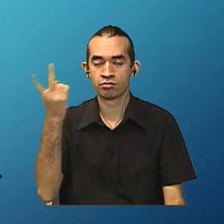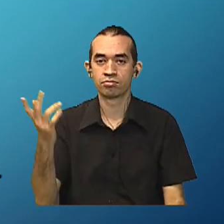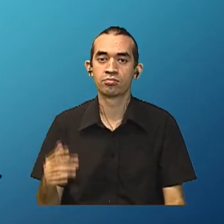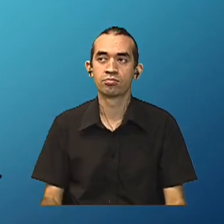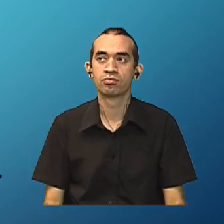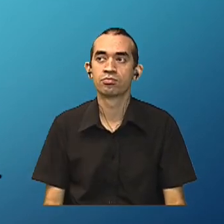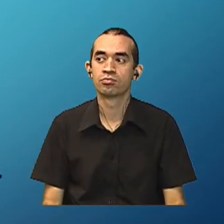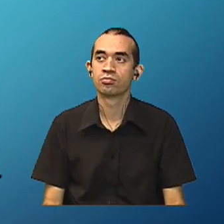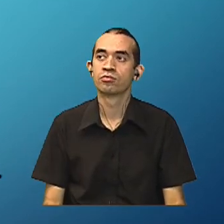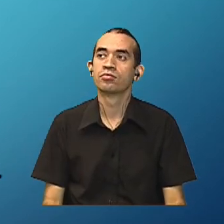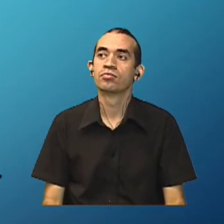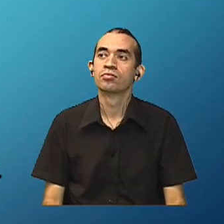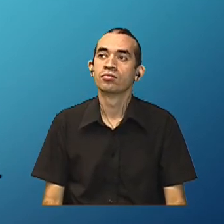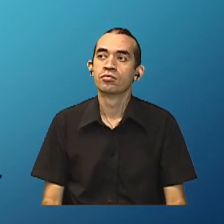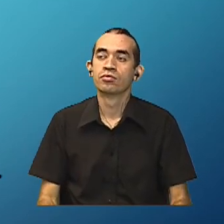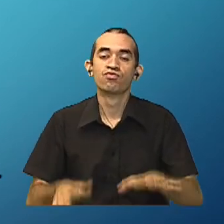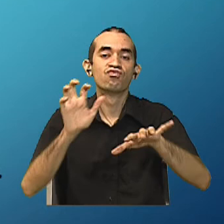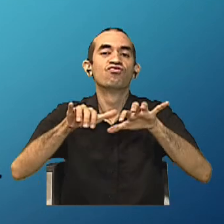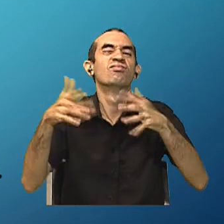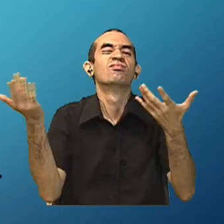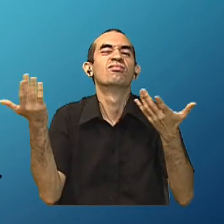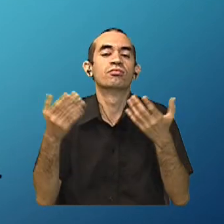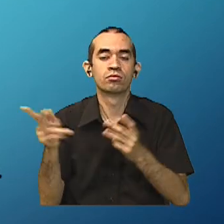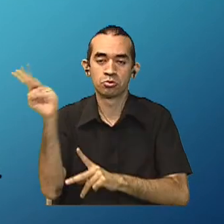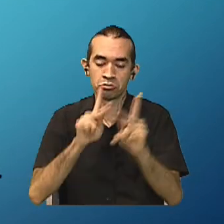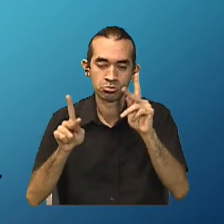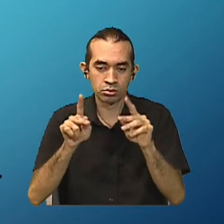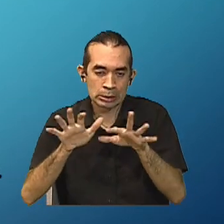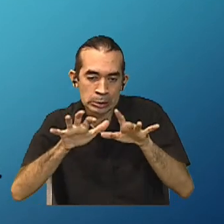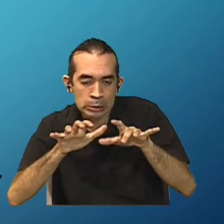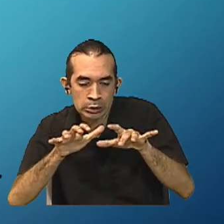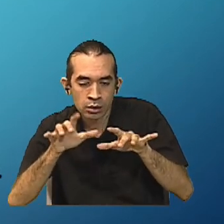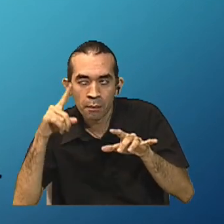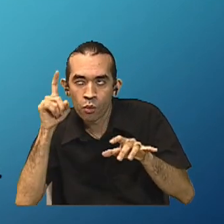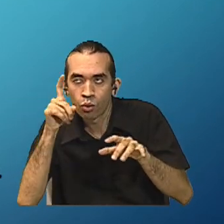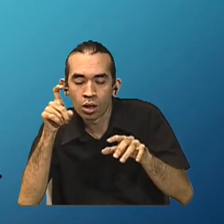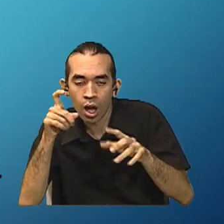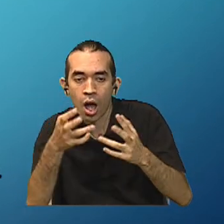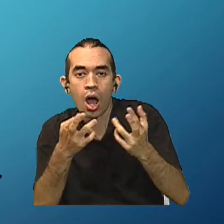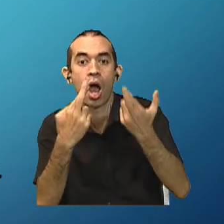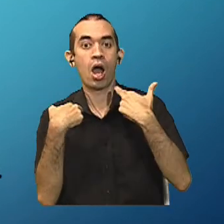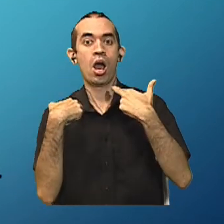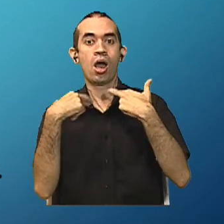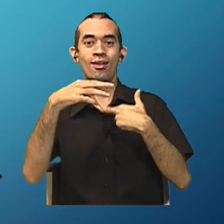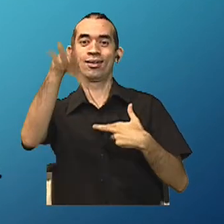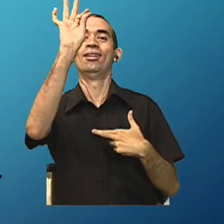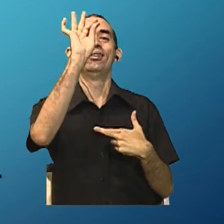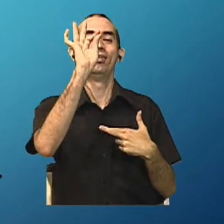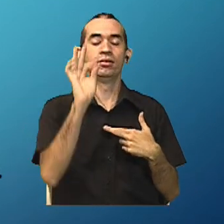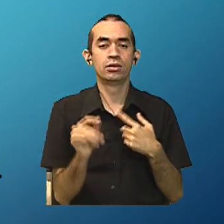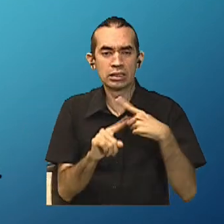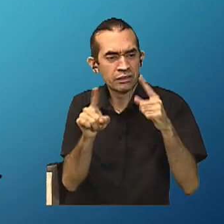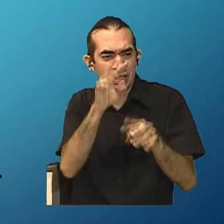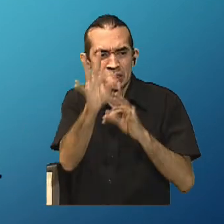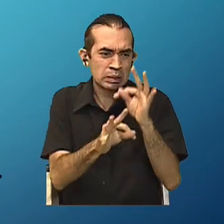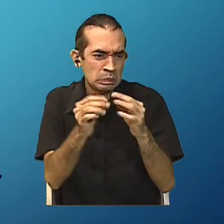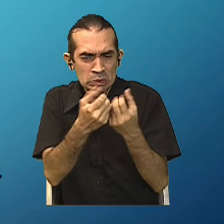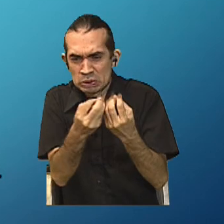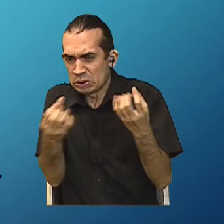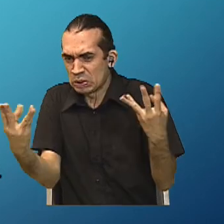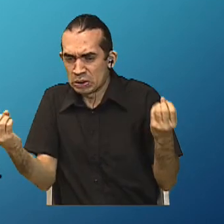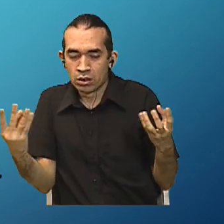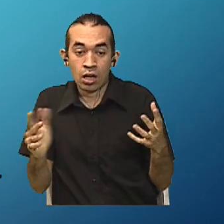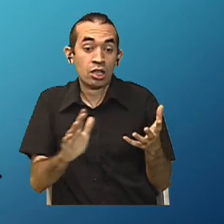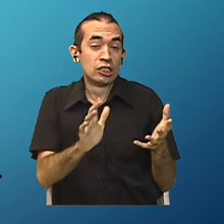are machines that help people find answers to their questions. There are many kinds of computers. Some are very